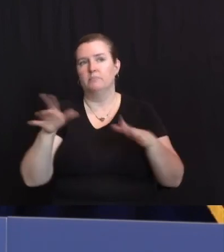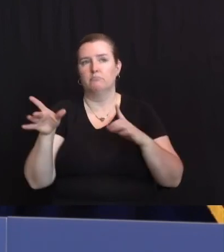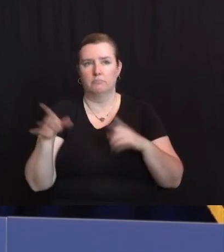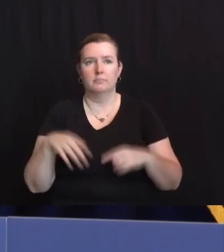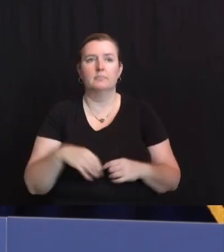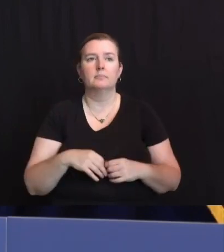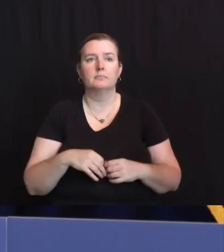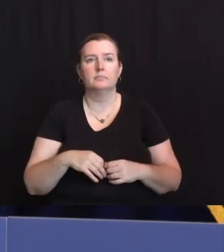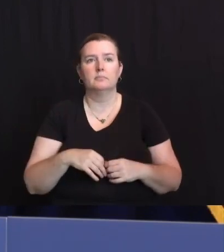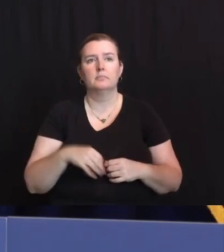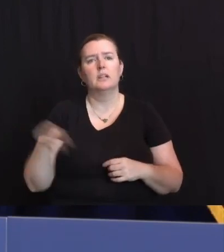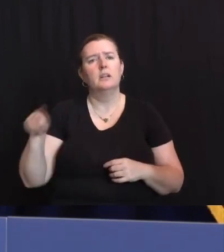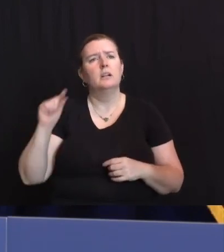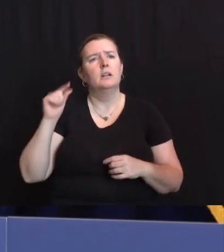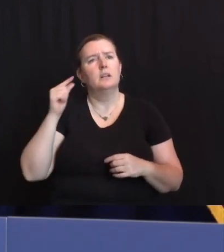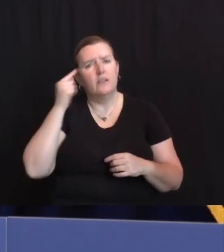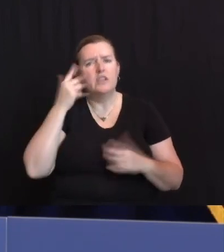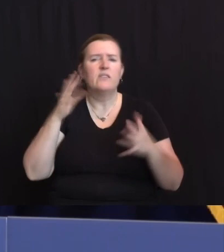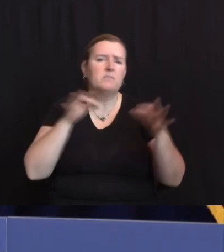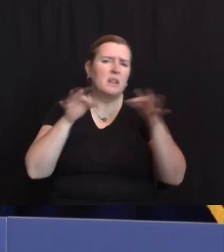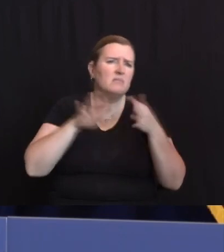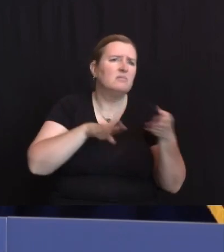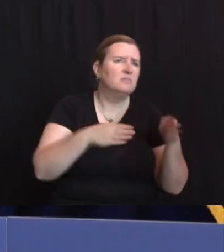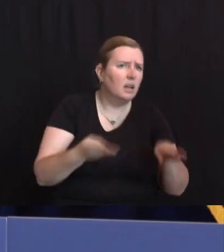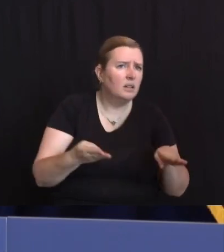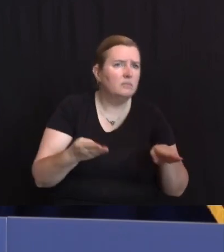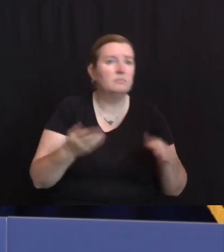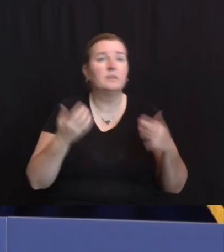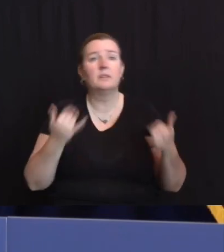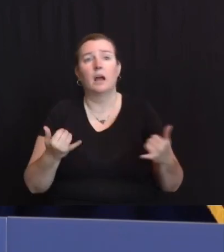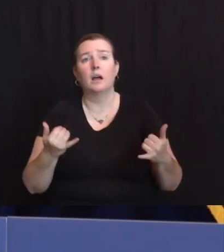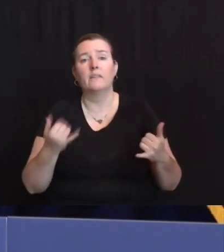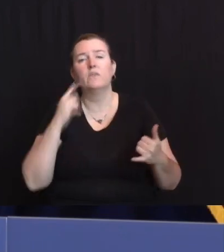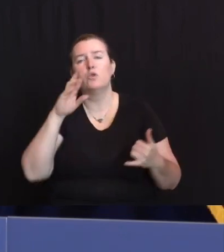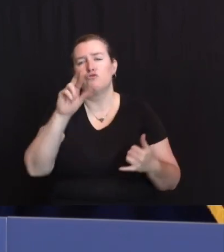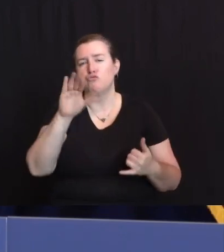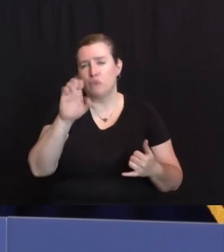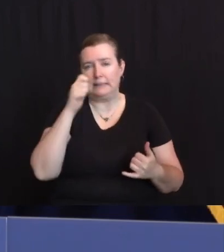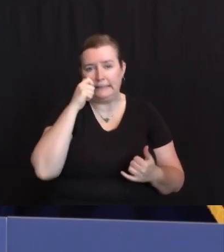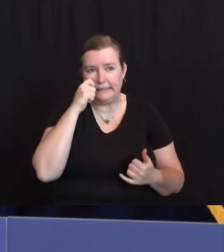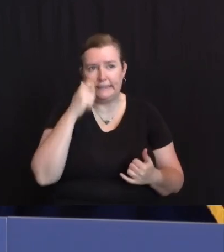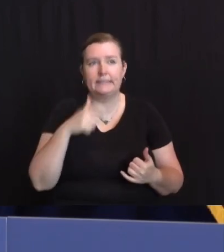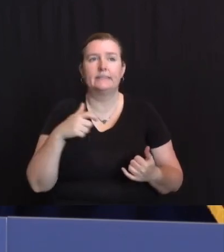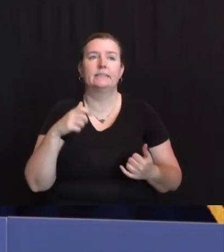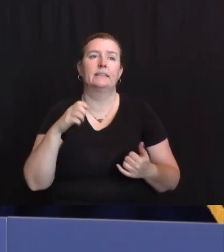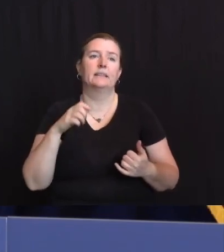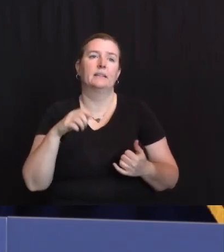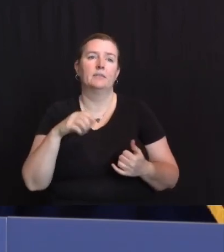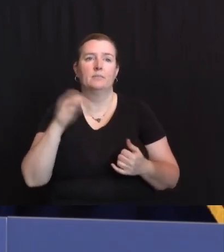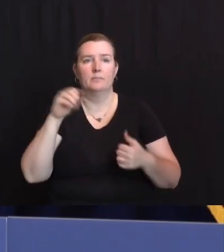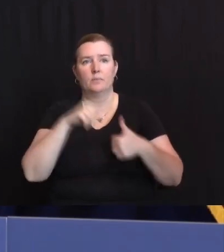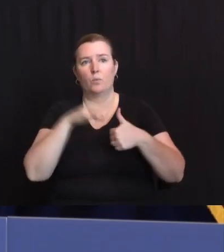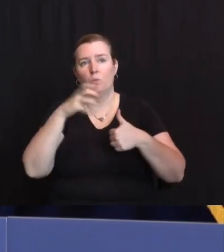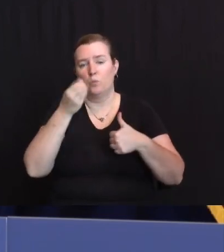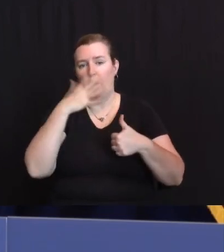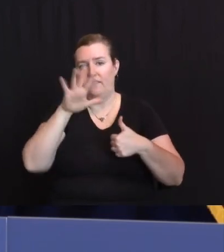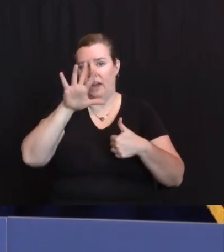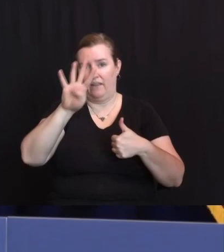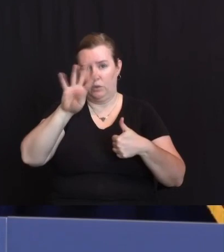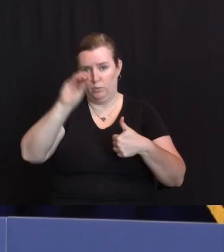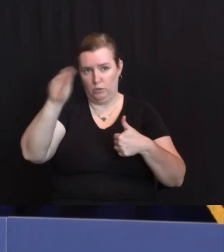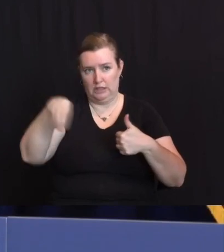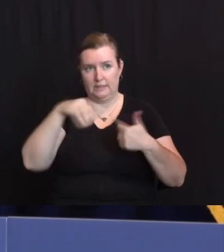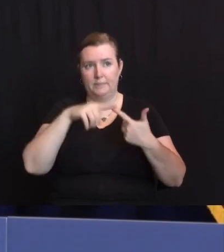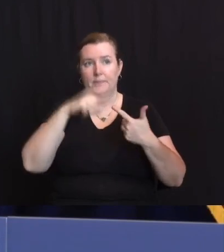and deaths in terms of race and ethnicity. We are seeing the same percentages: white 54.1%,